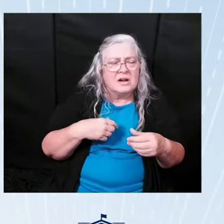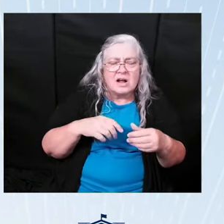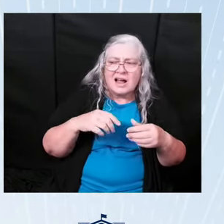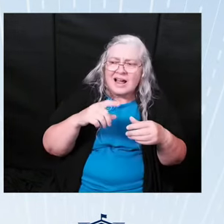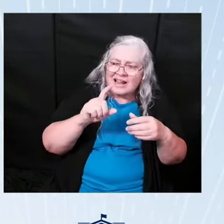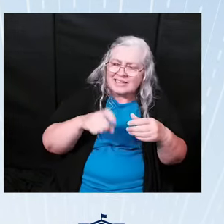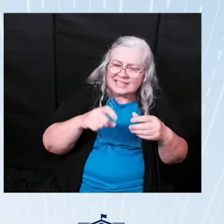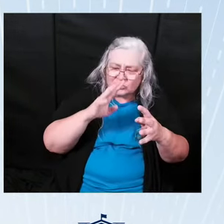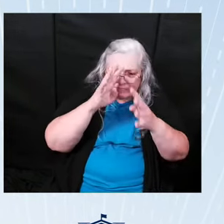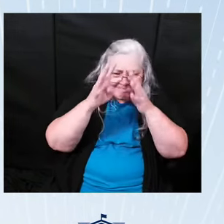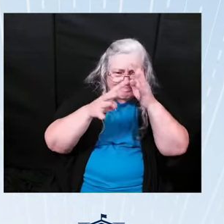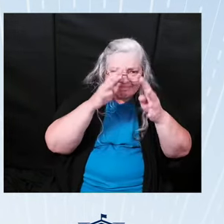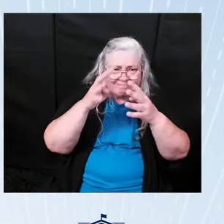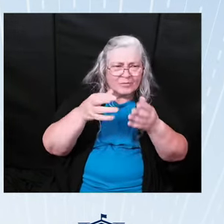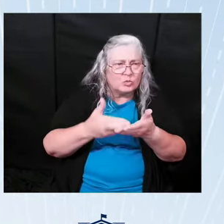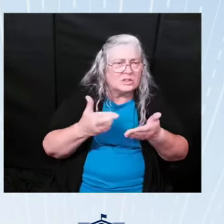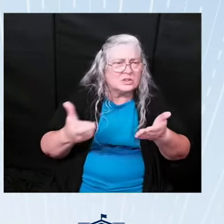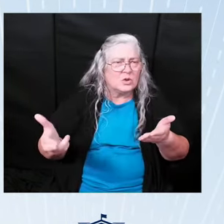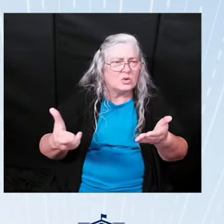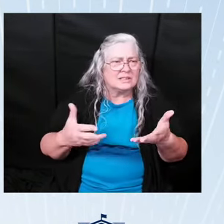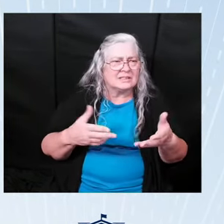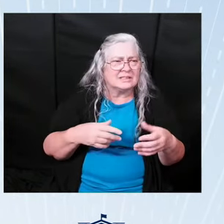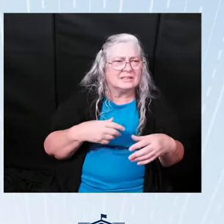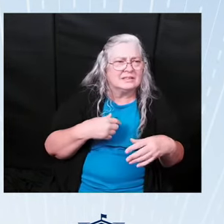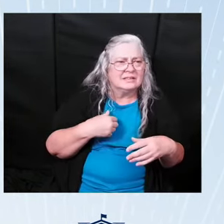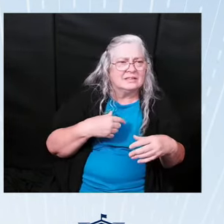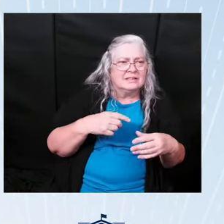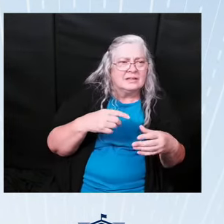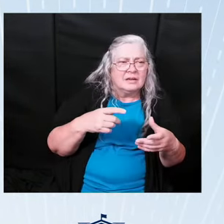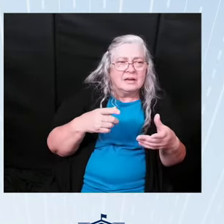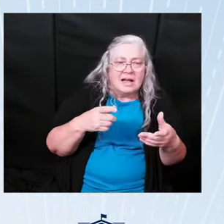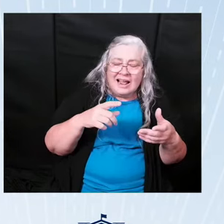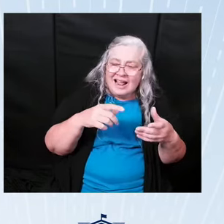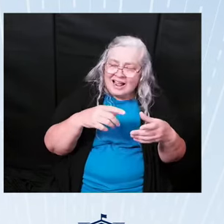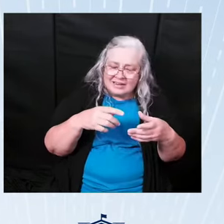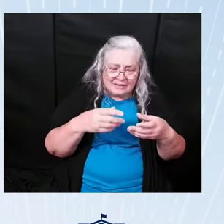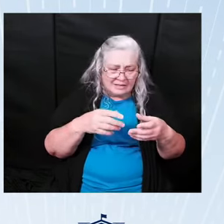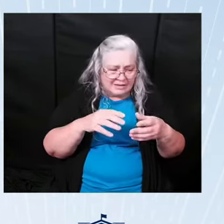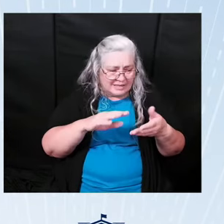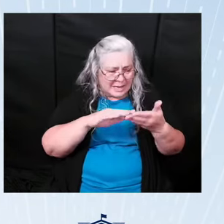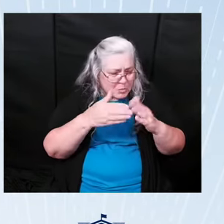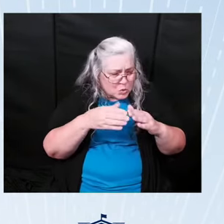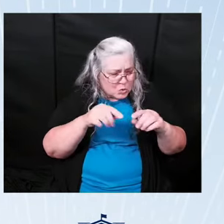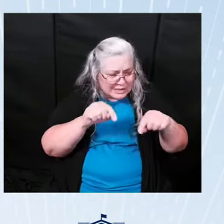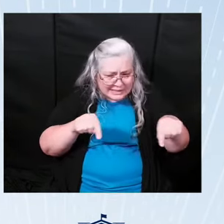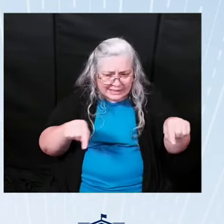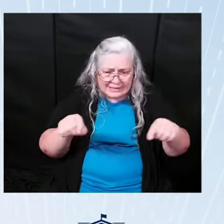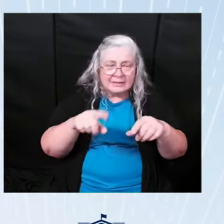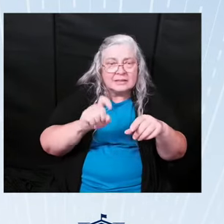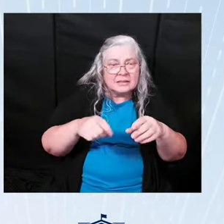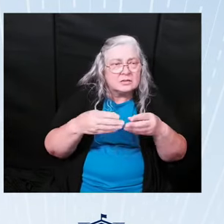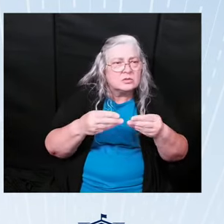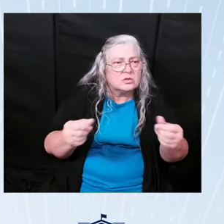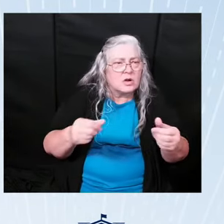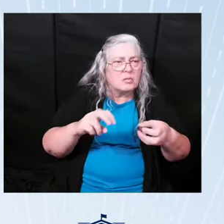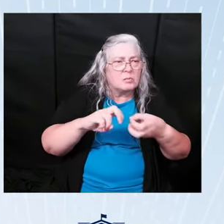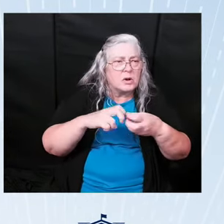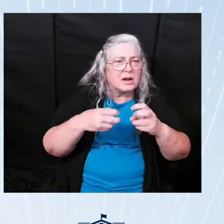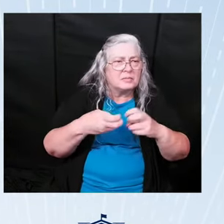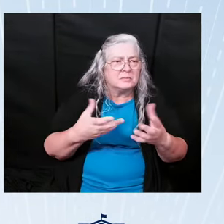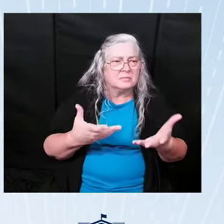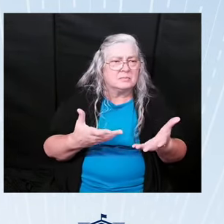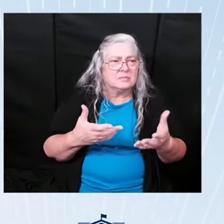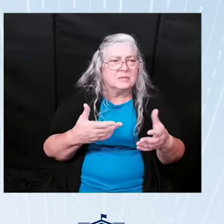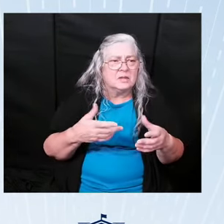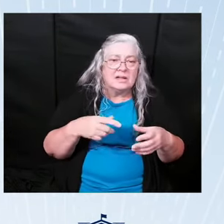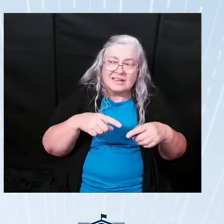solutions, community-designed, community-driven, community-delivered, that you are the front lines of that. And who